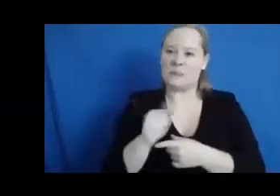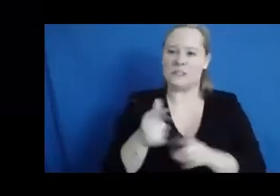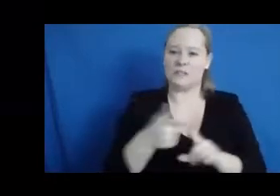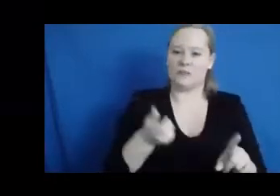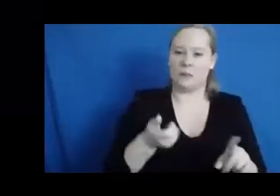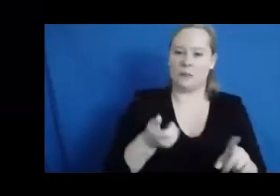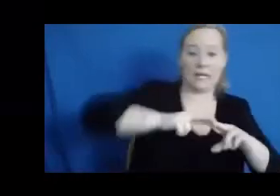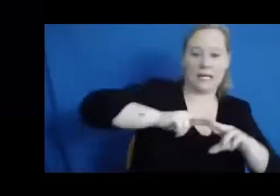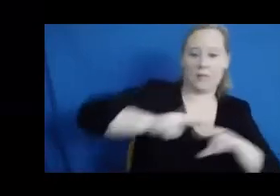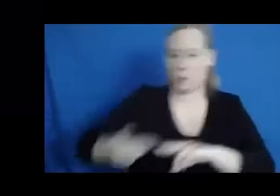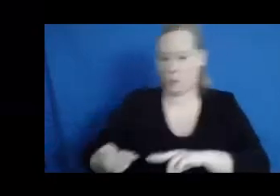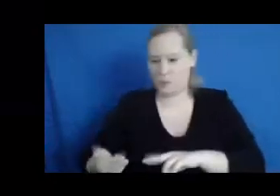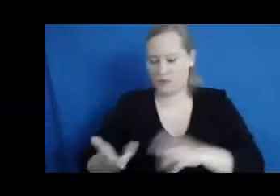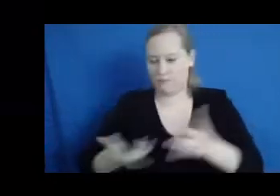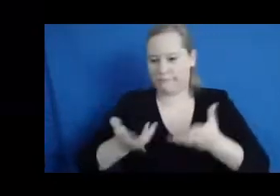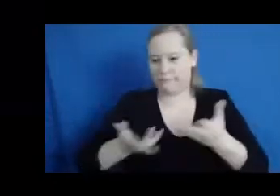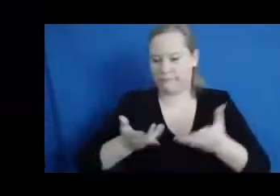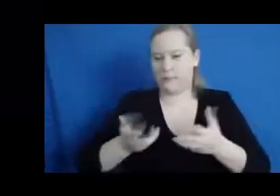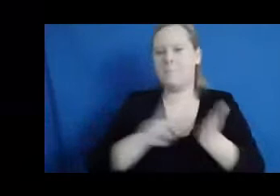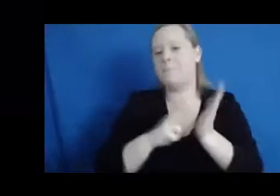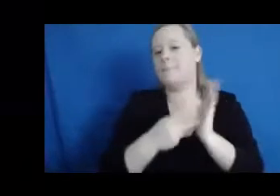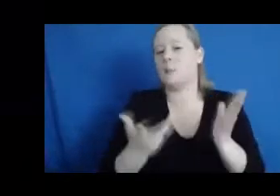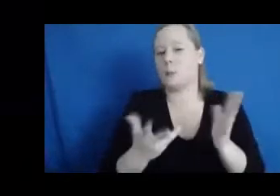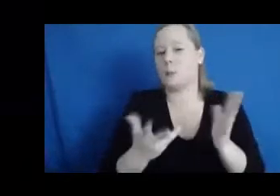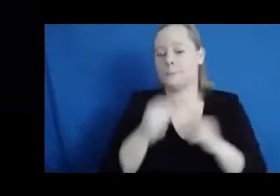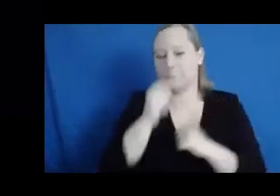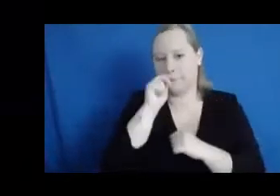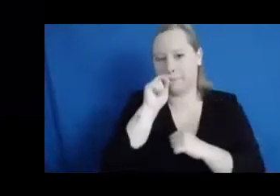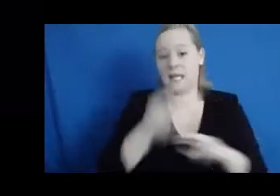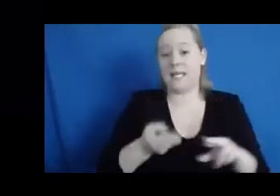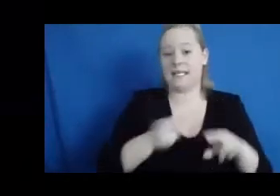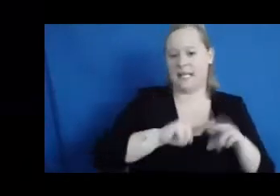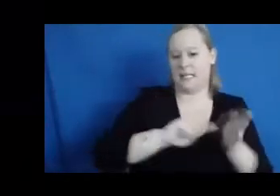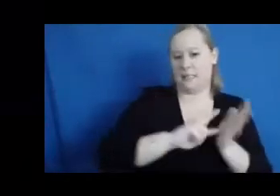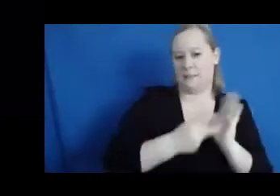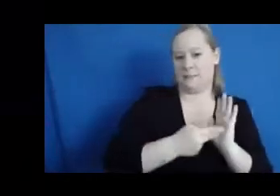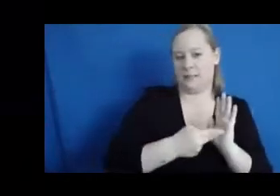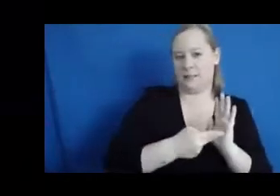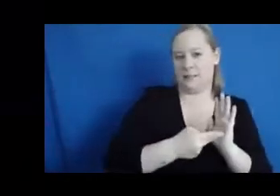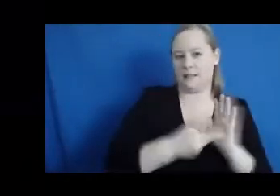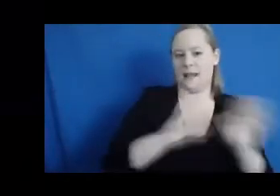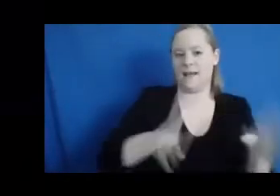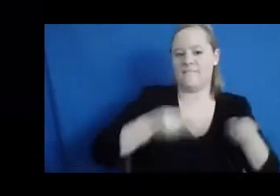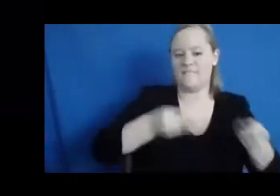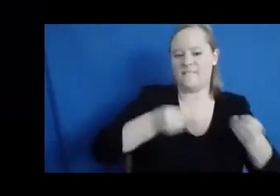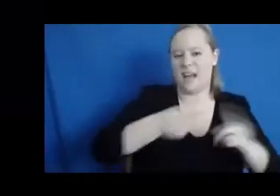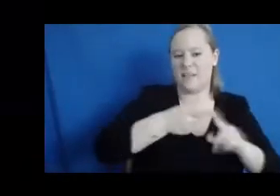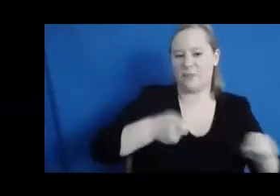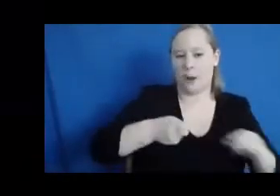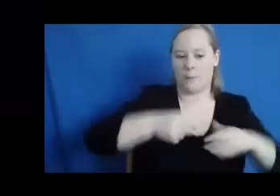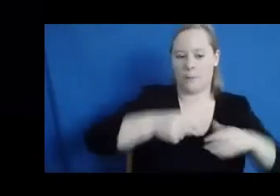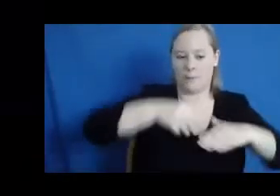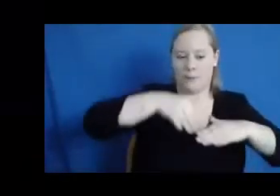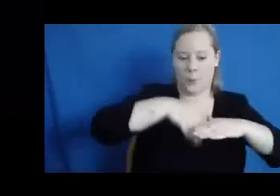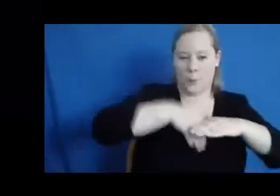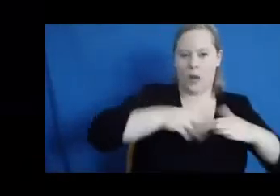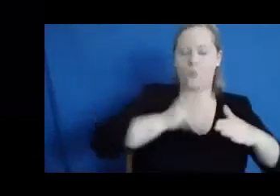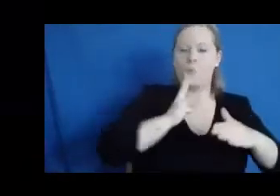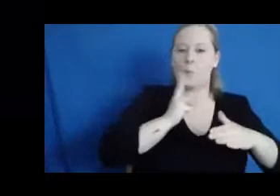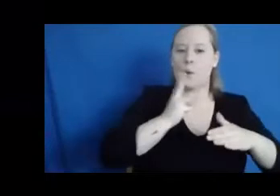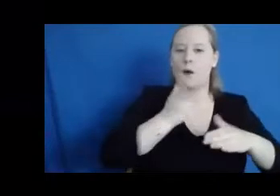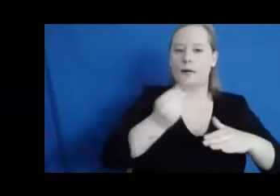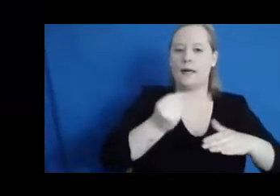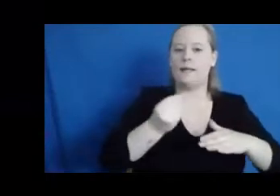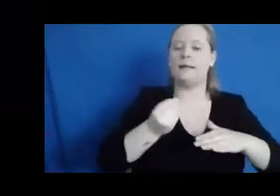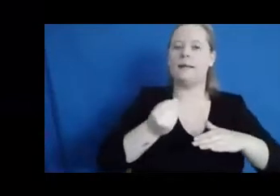losing, and meaning that a gaining river is primarily fed by the groundwater, and the groundwater enters